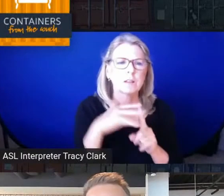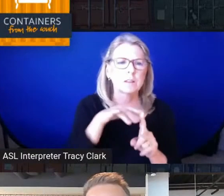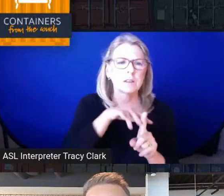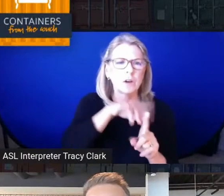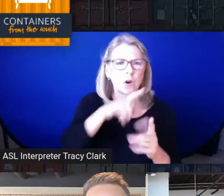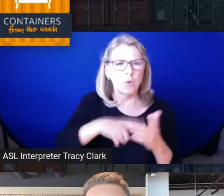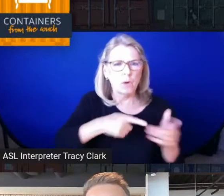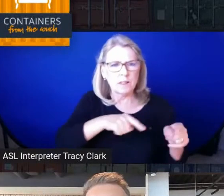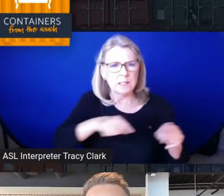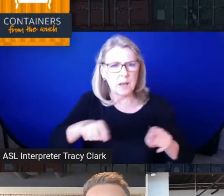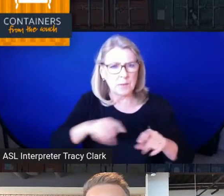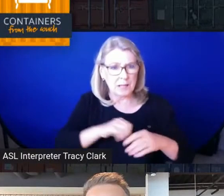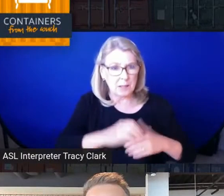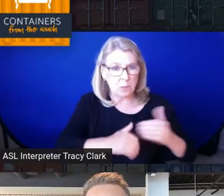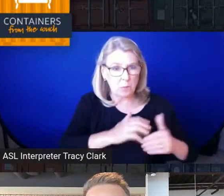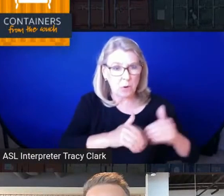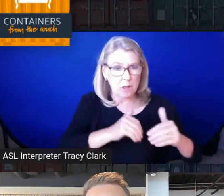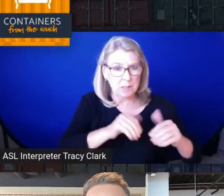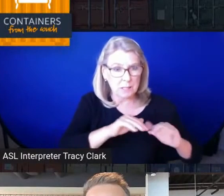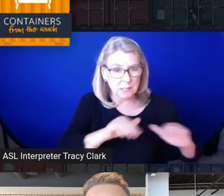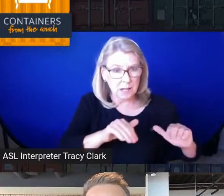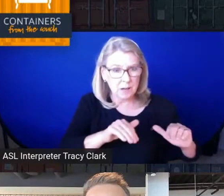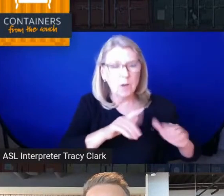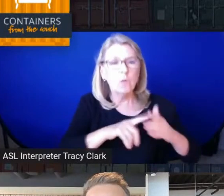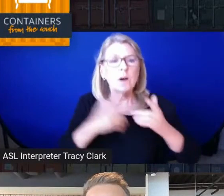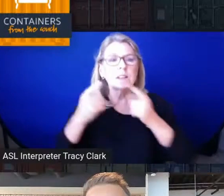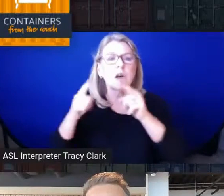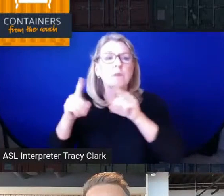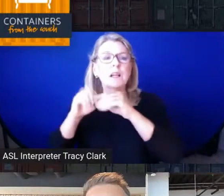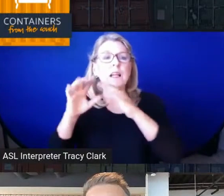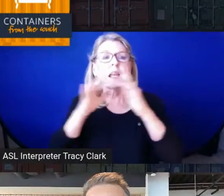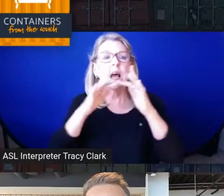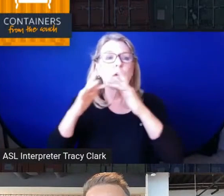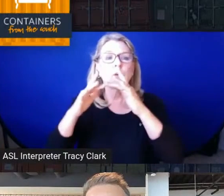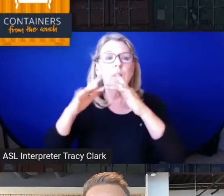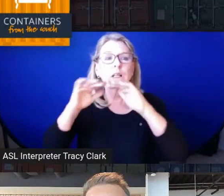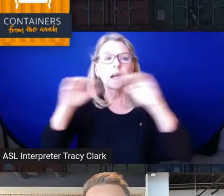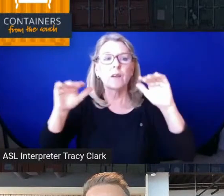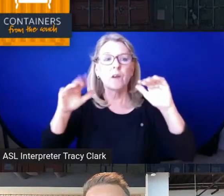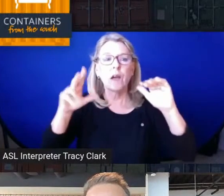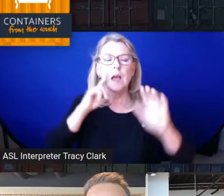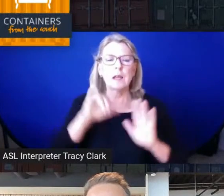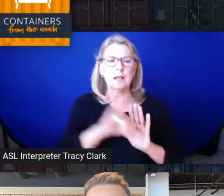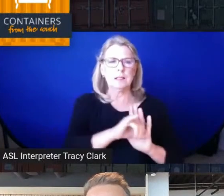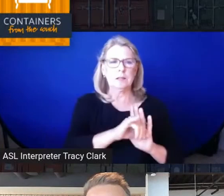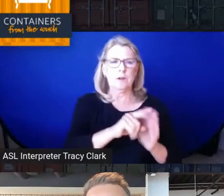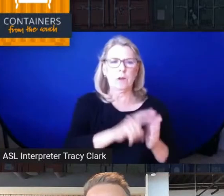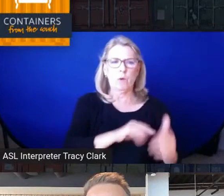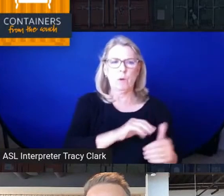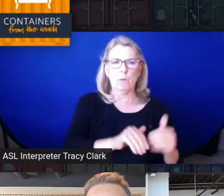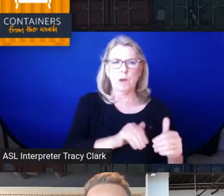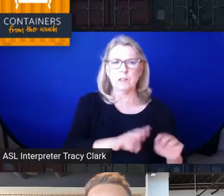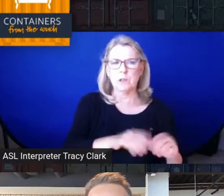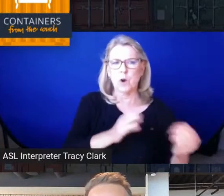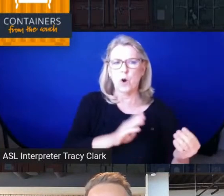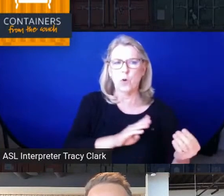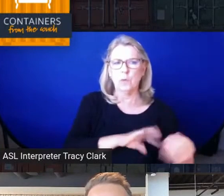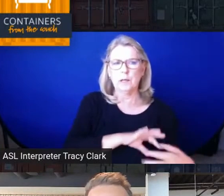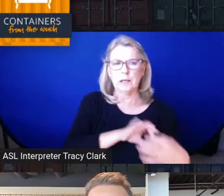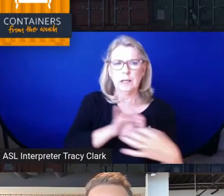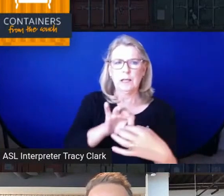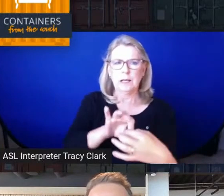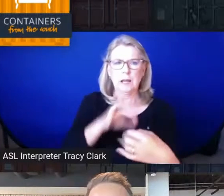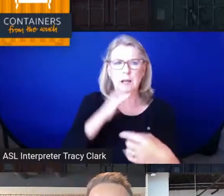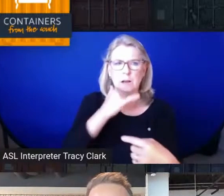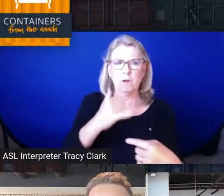and being able to like identify exactly what process opened a connect call to some external piece, being